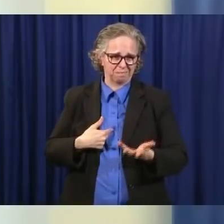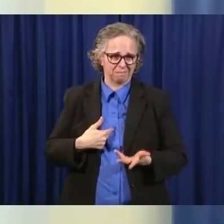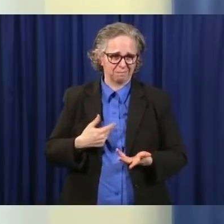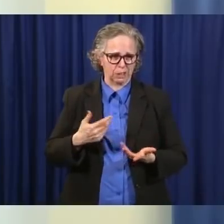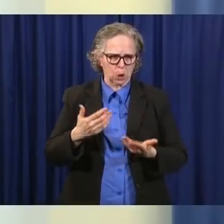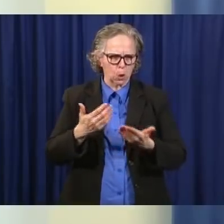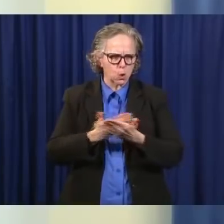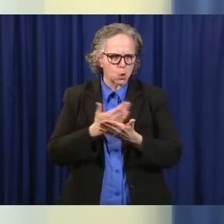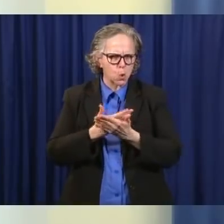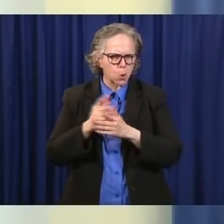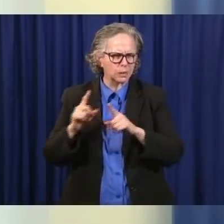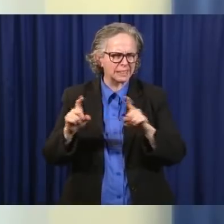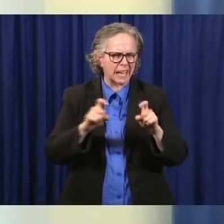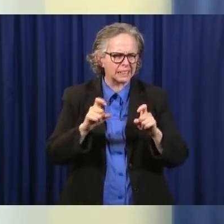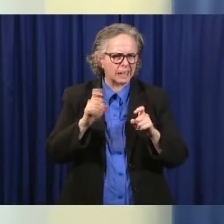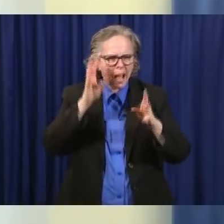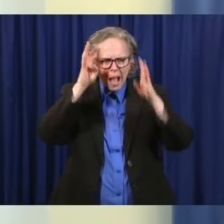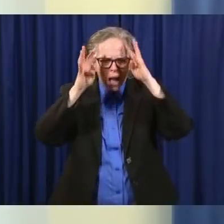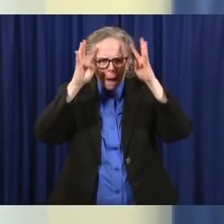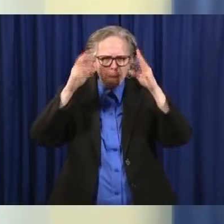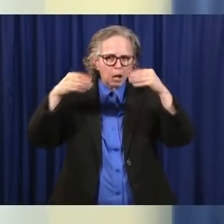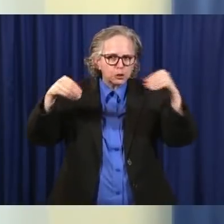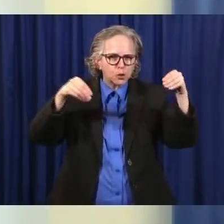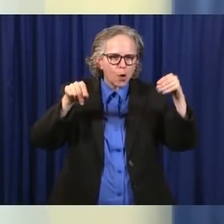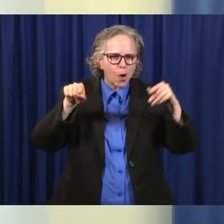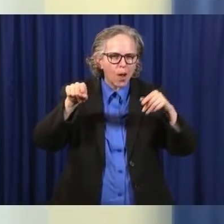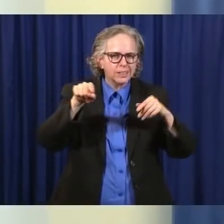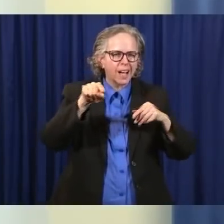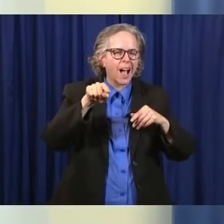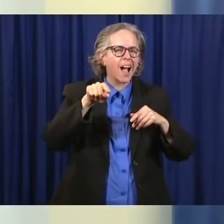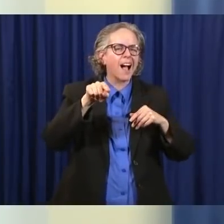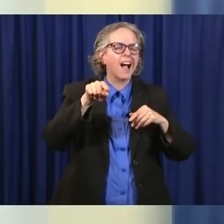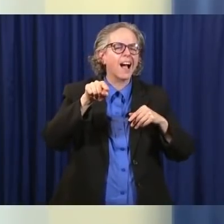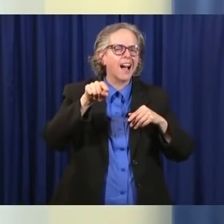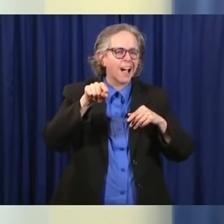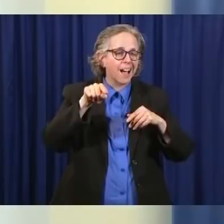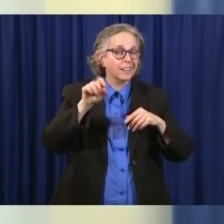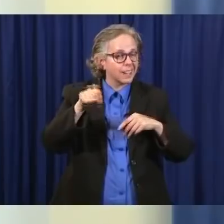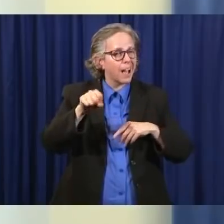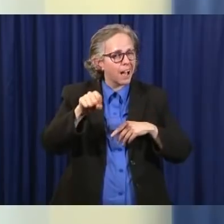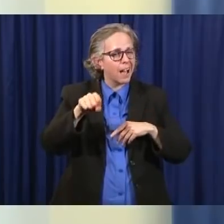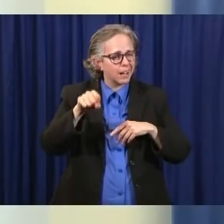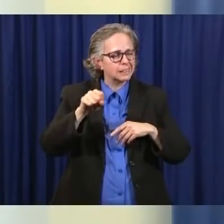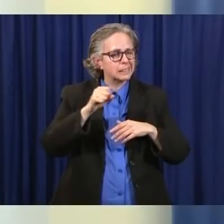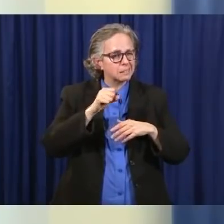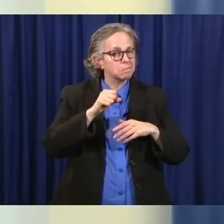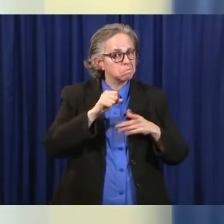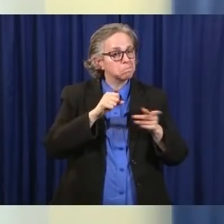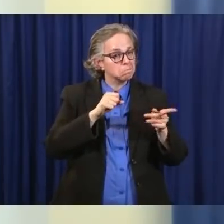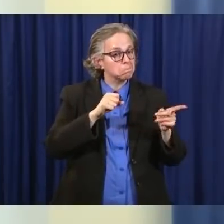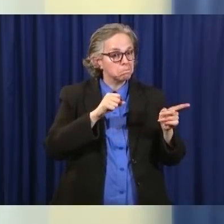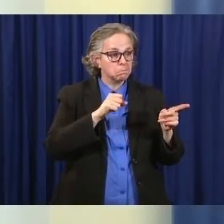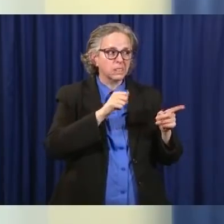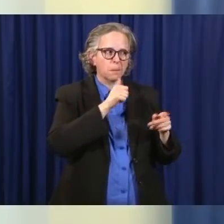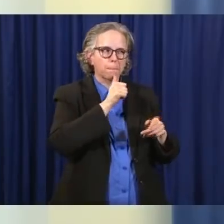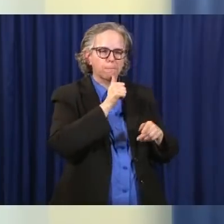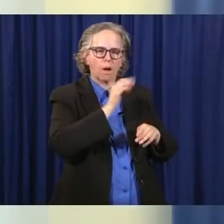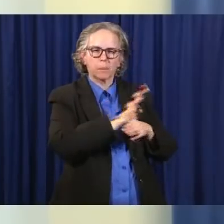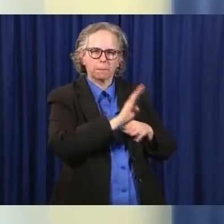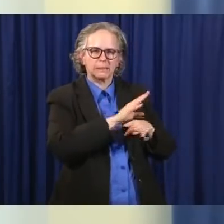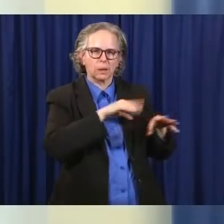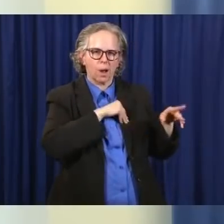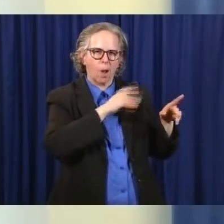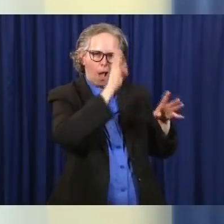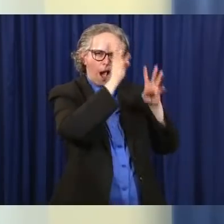tests come to market, and there are some being done through the private sector. Antigen